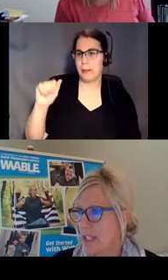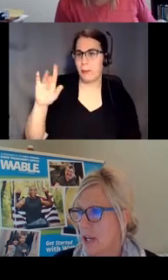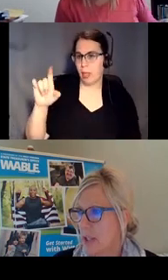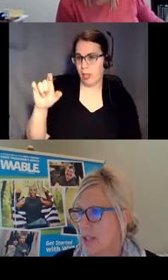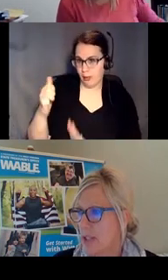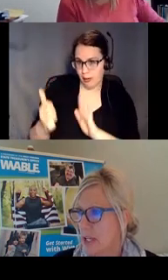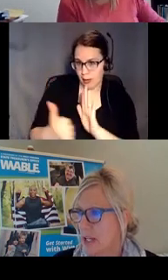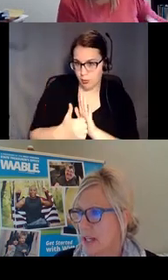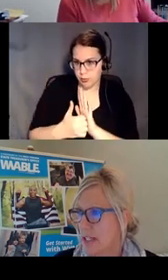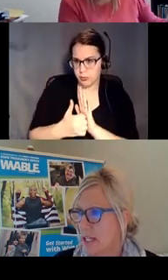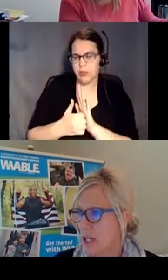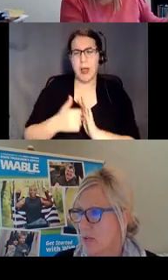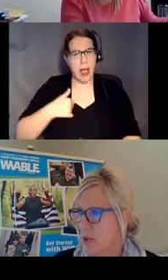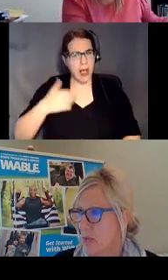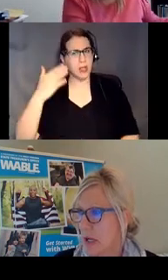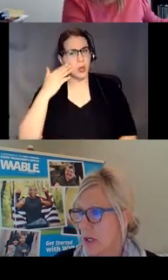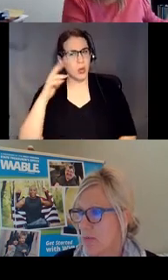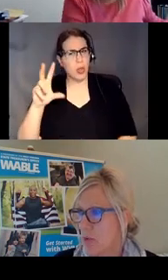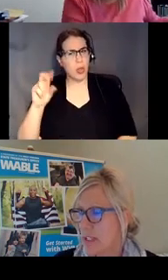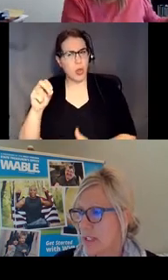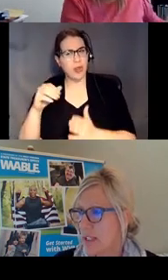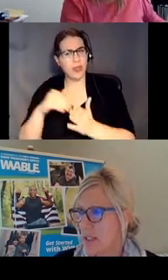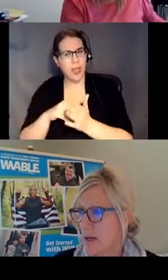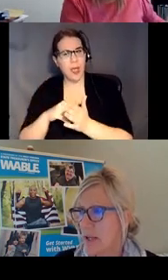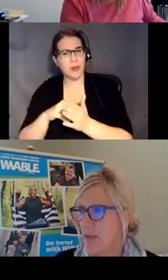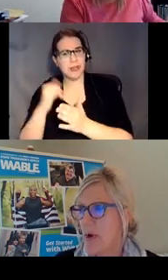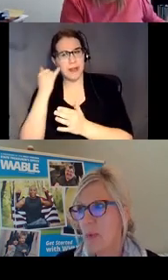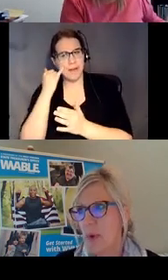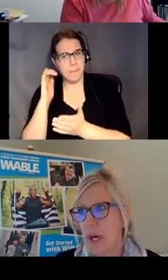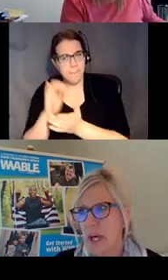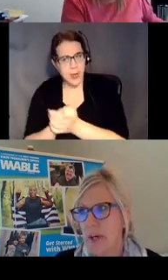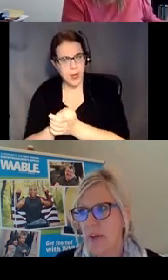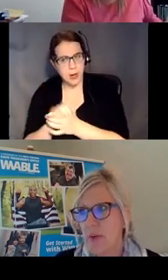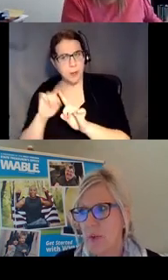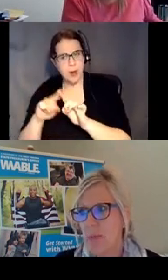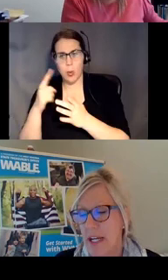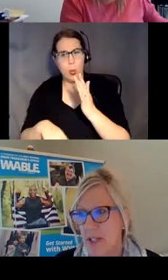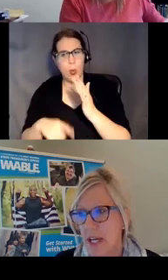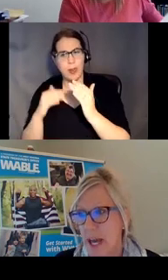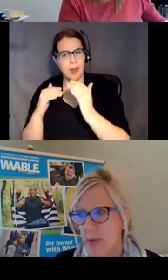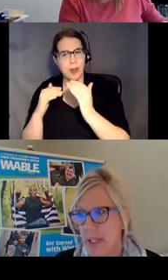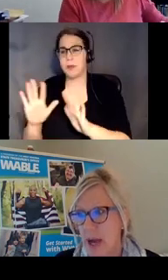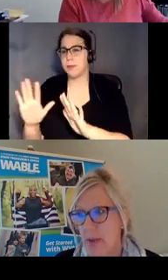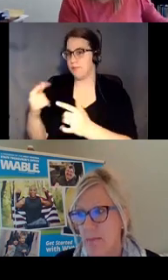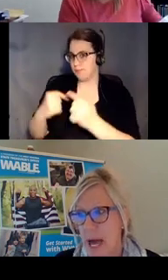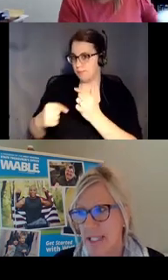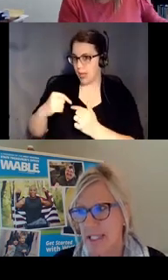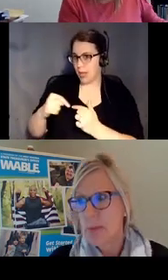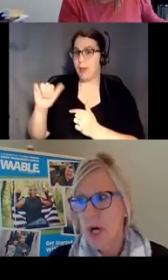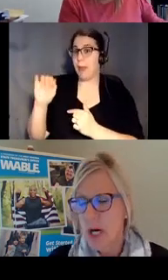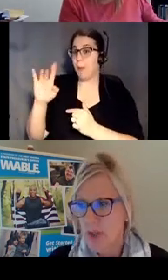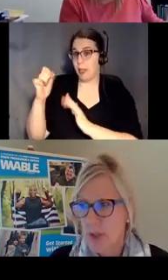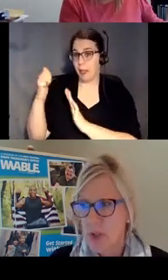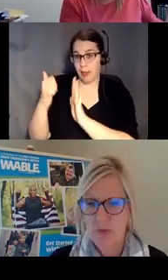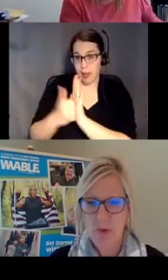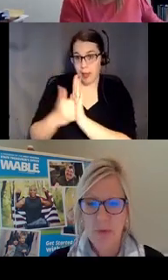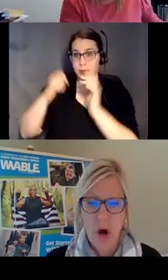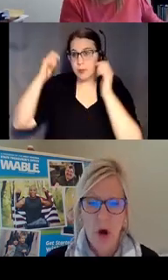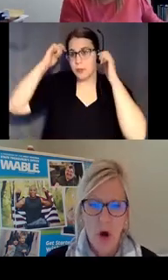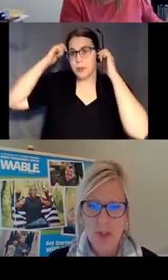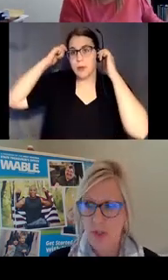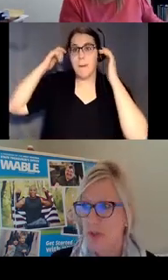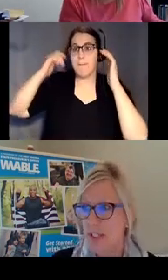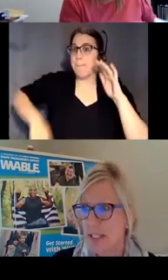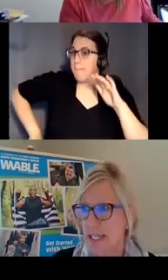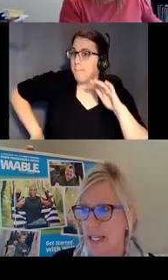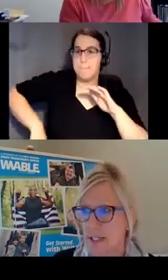she says, I know it's $30,000 a year if you're married, but what's the limit? So back to the ABLE account, the maximum contribution from